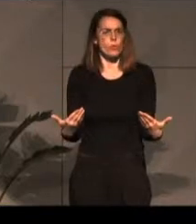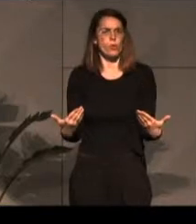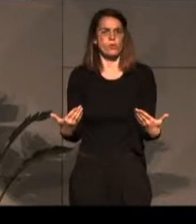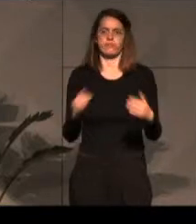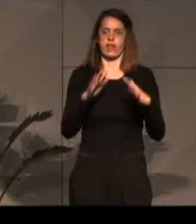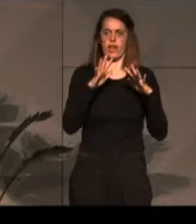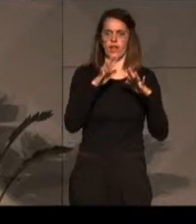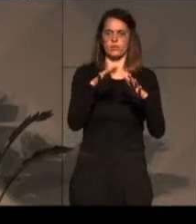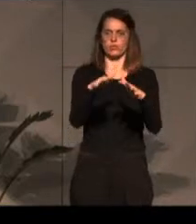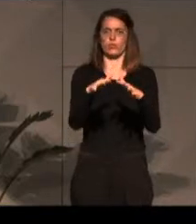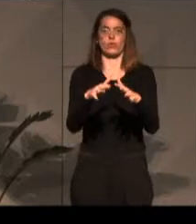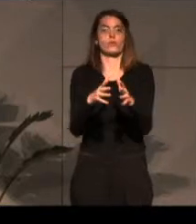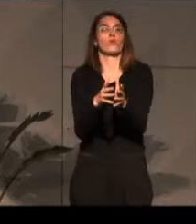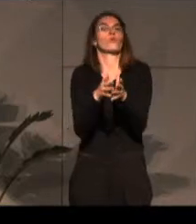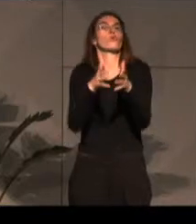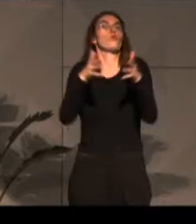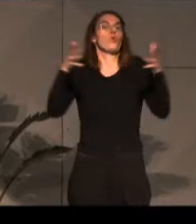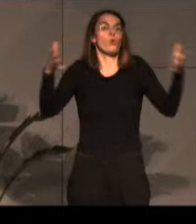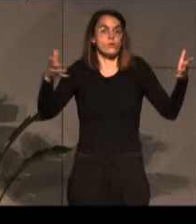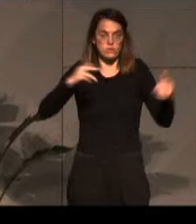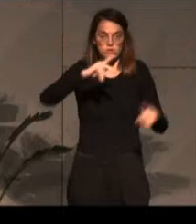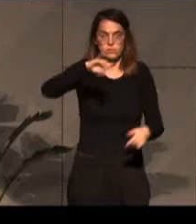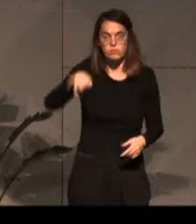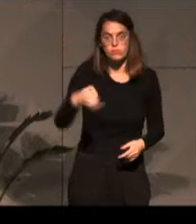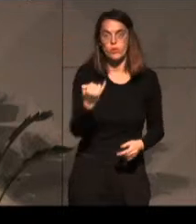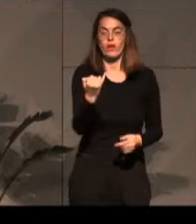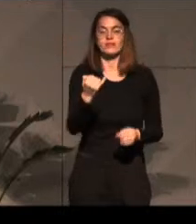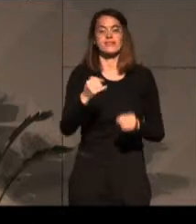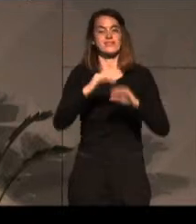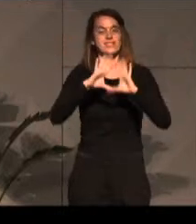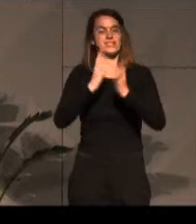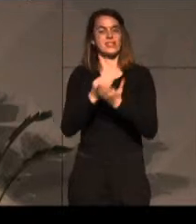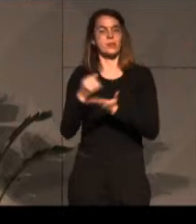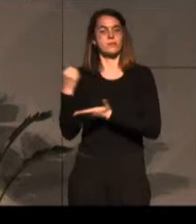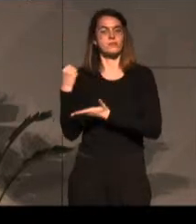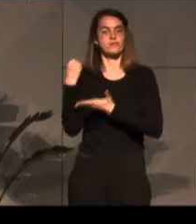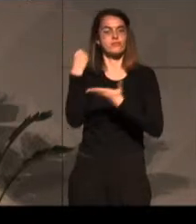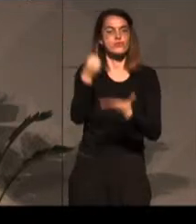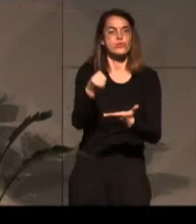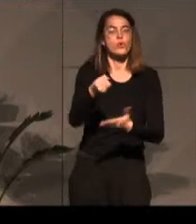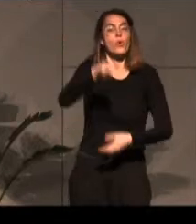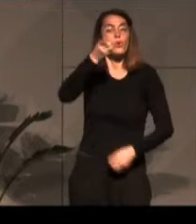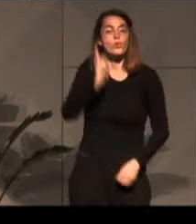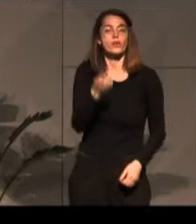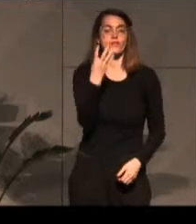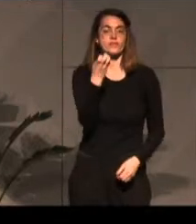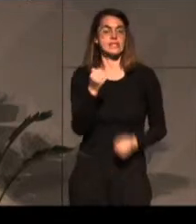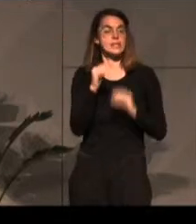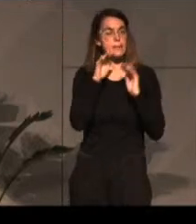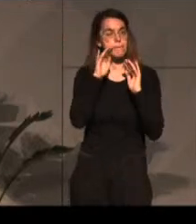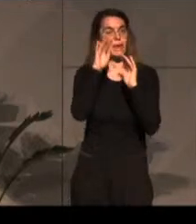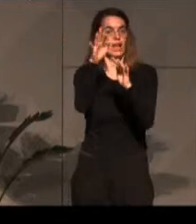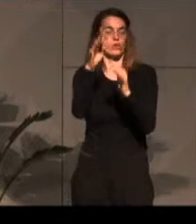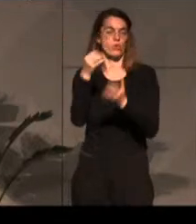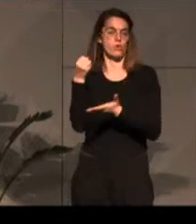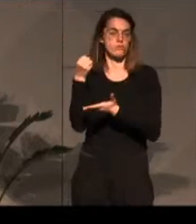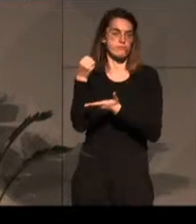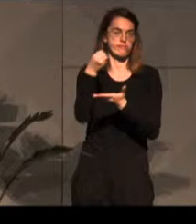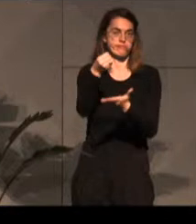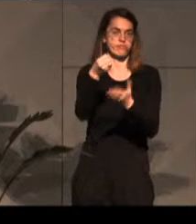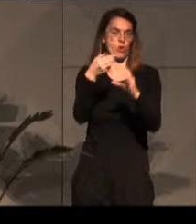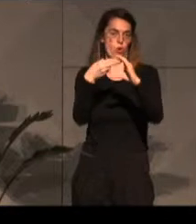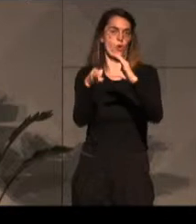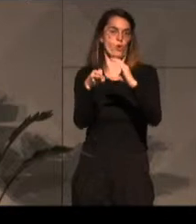a large-scale activity and a large-scale mission, which cost quite a lot of money. 145 million euros was the